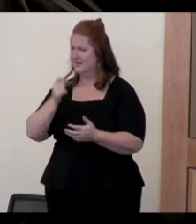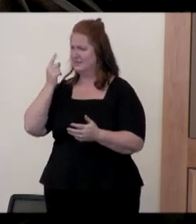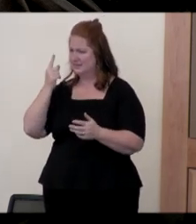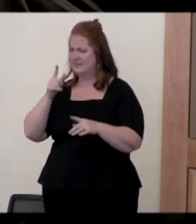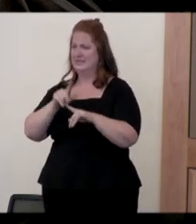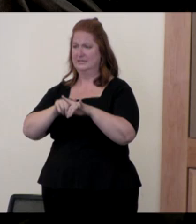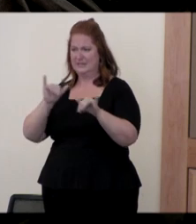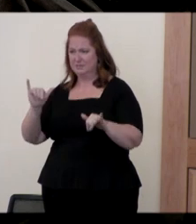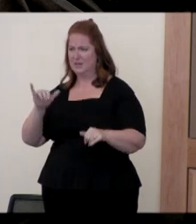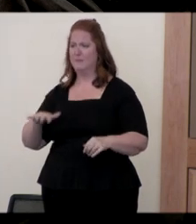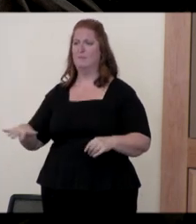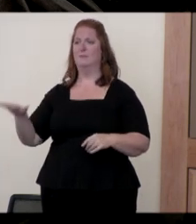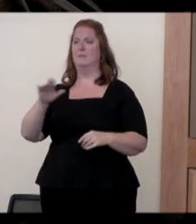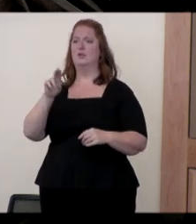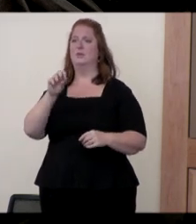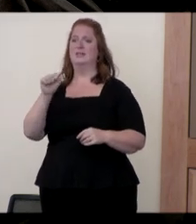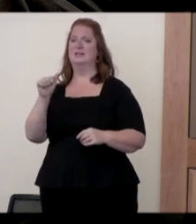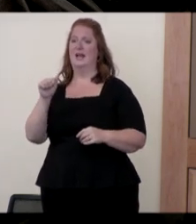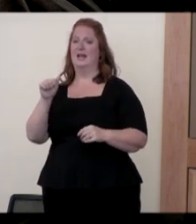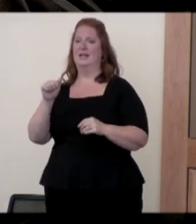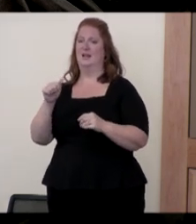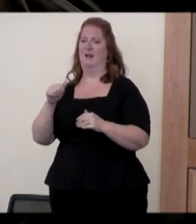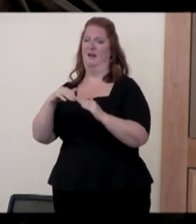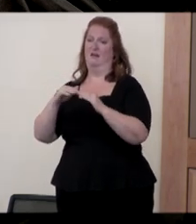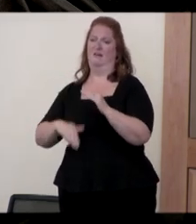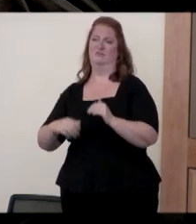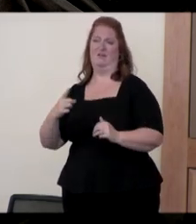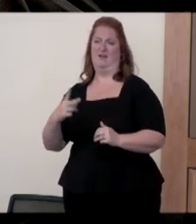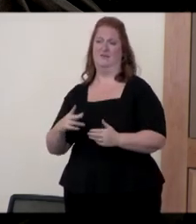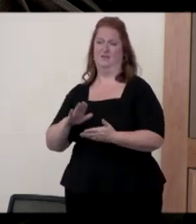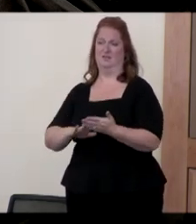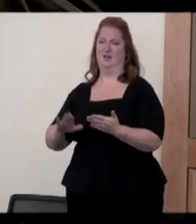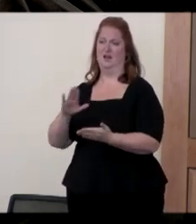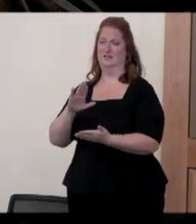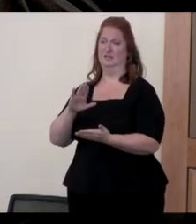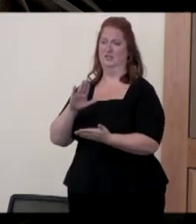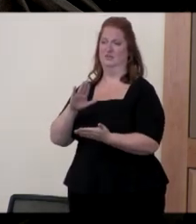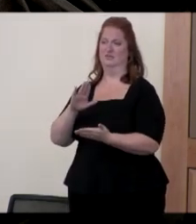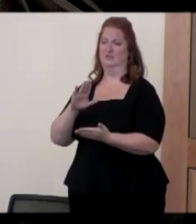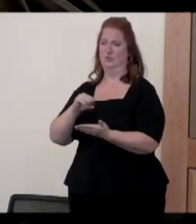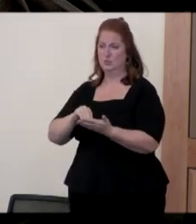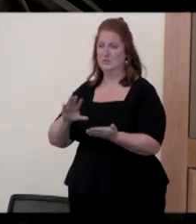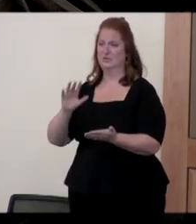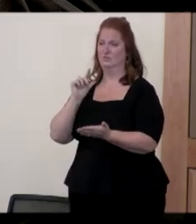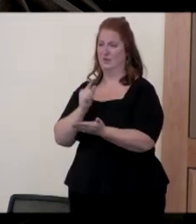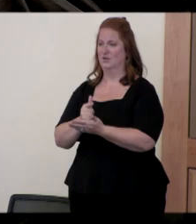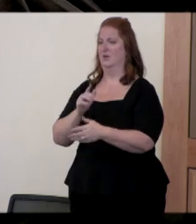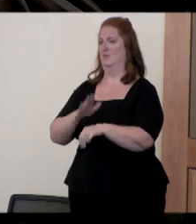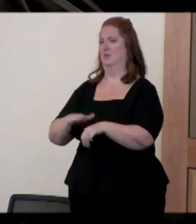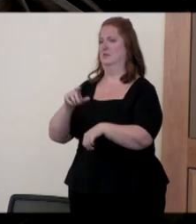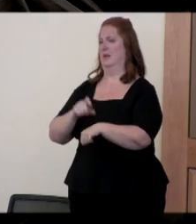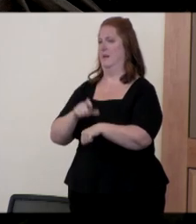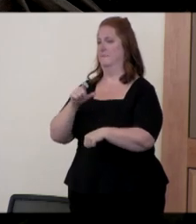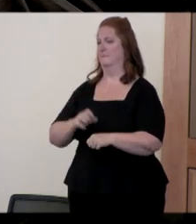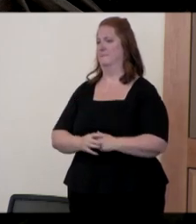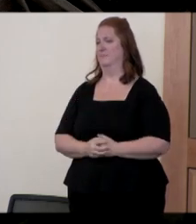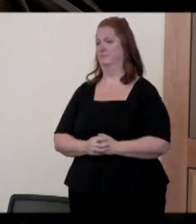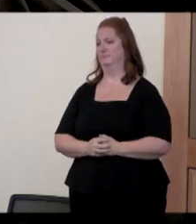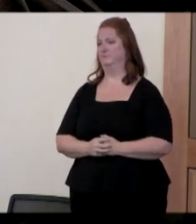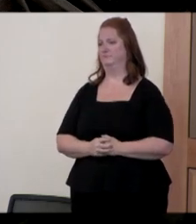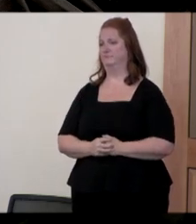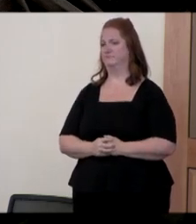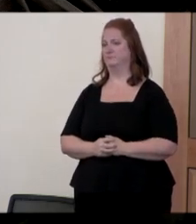United States, fewer than half of college students are actually graduating on time. And it's fewer